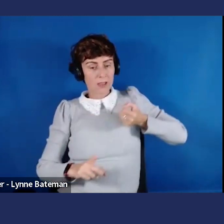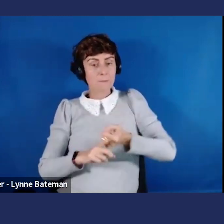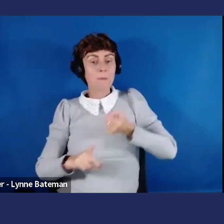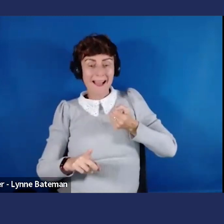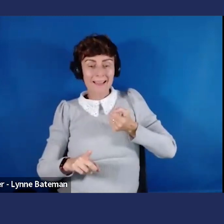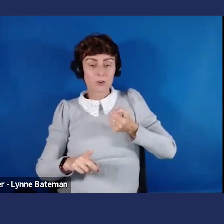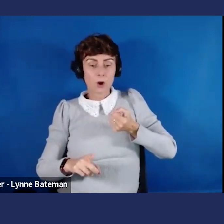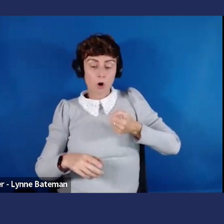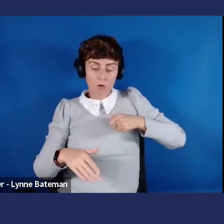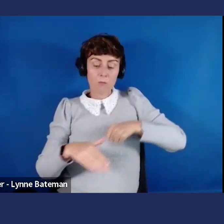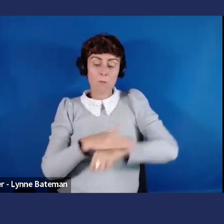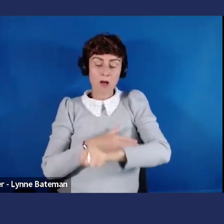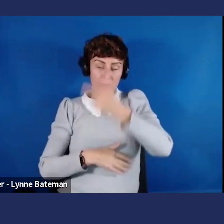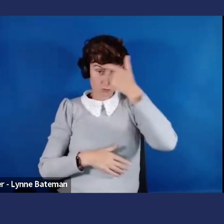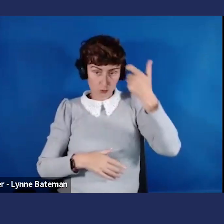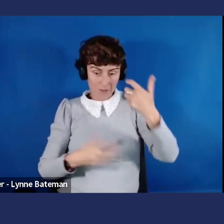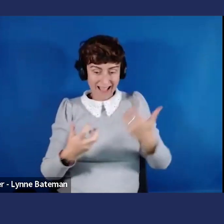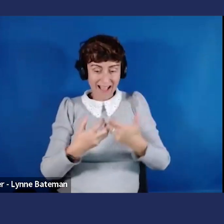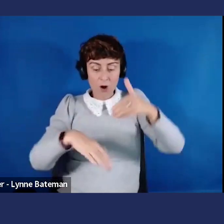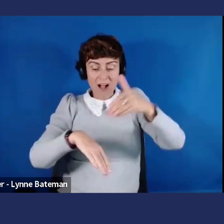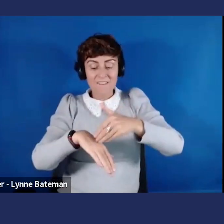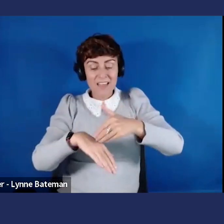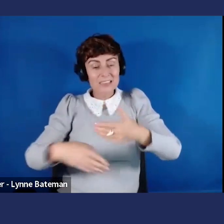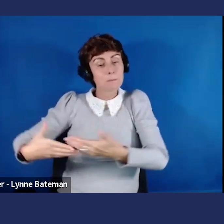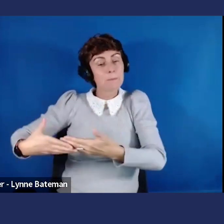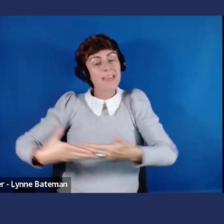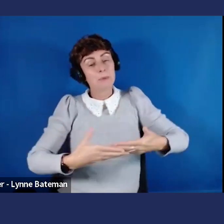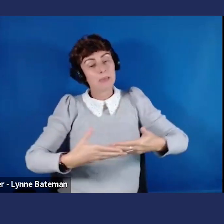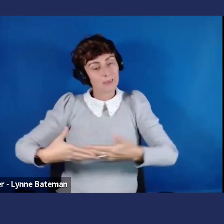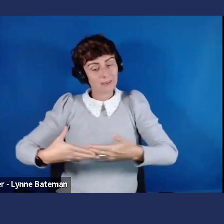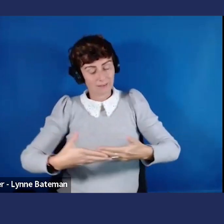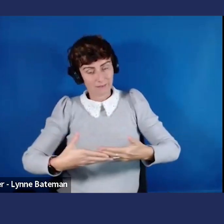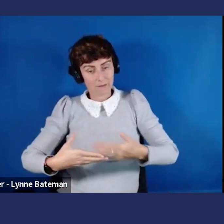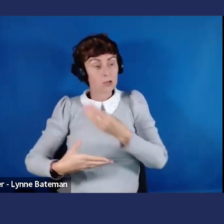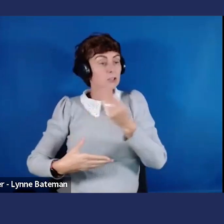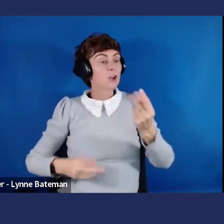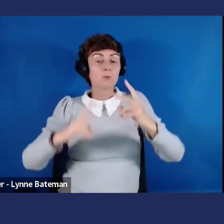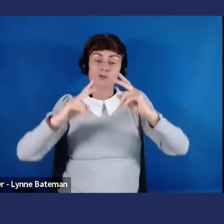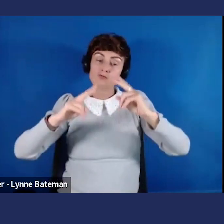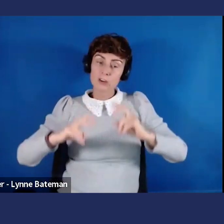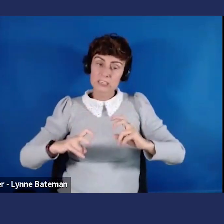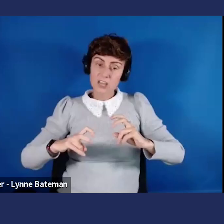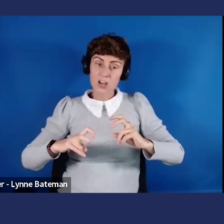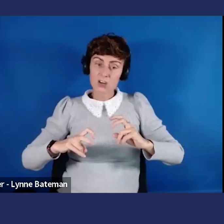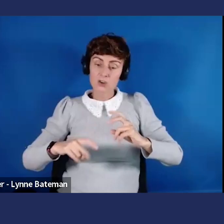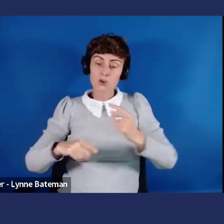emotional psychological impact that this can have on the baby. And there's research looking into the concept